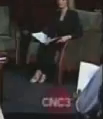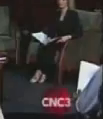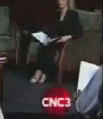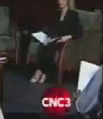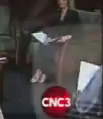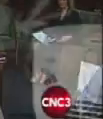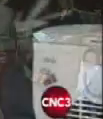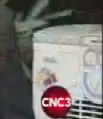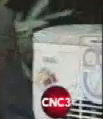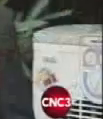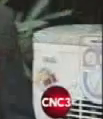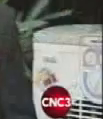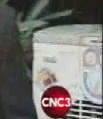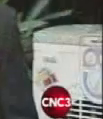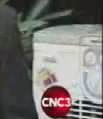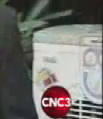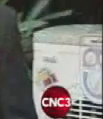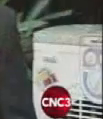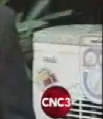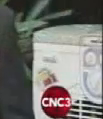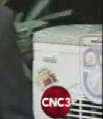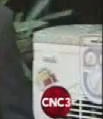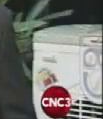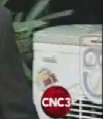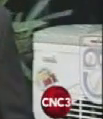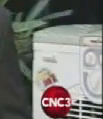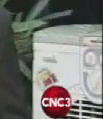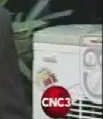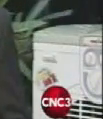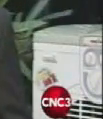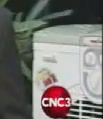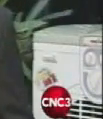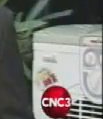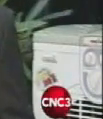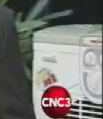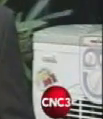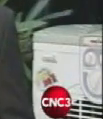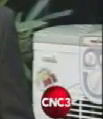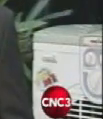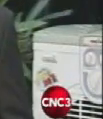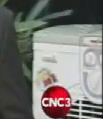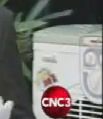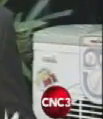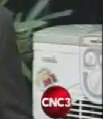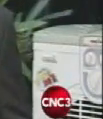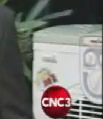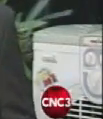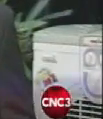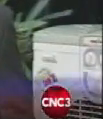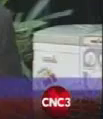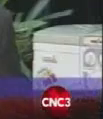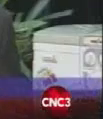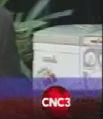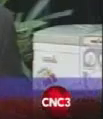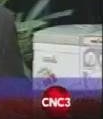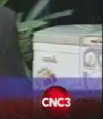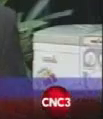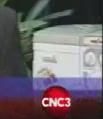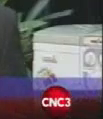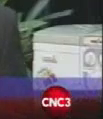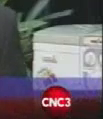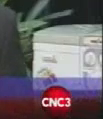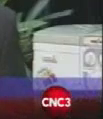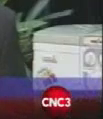Good evening and welcome to CNC3's coverage of the Ministry of Finance post-budget forum. It has become a calendar